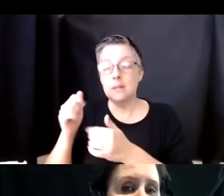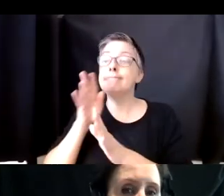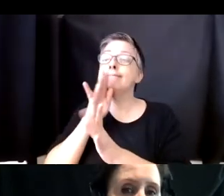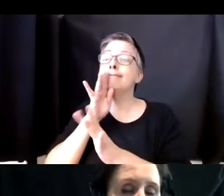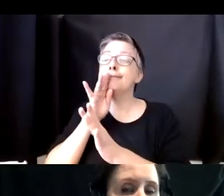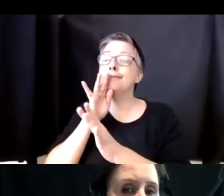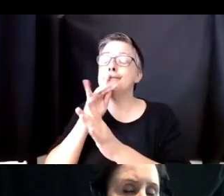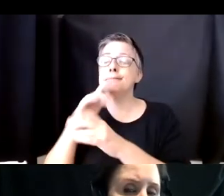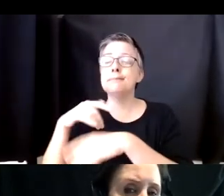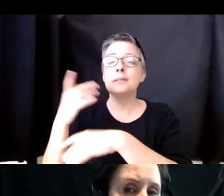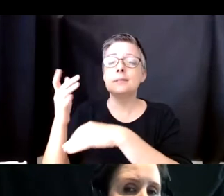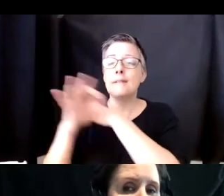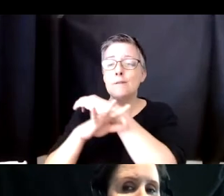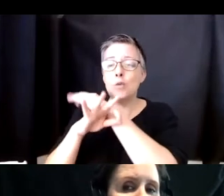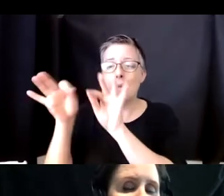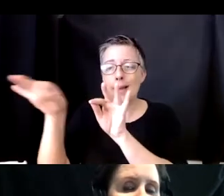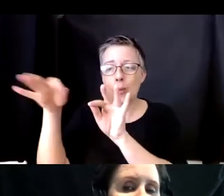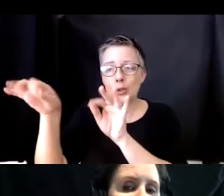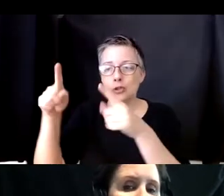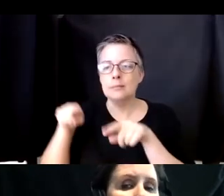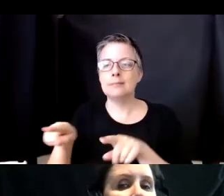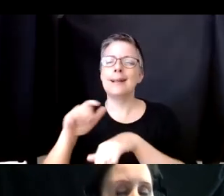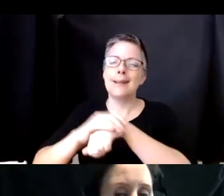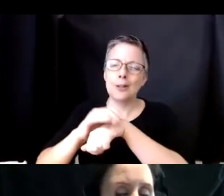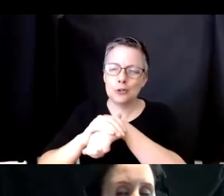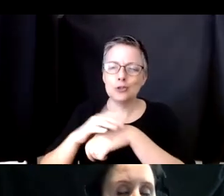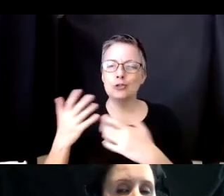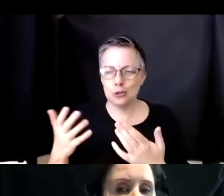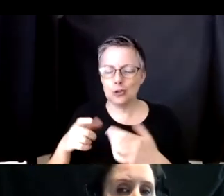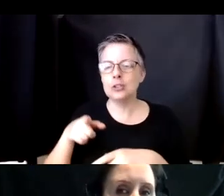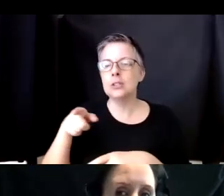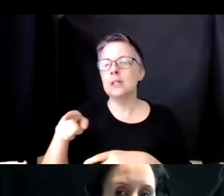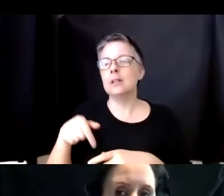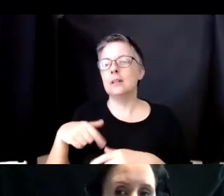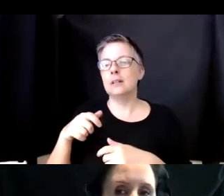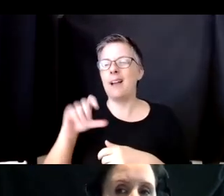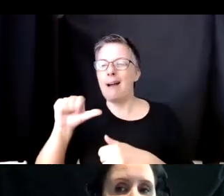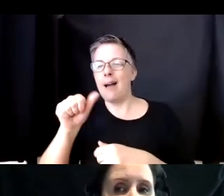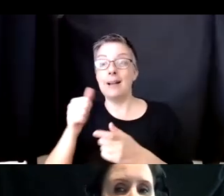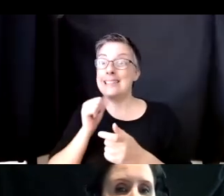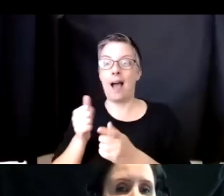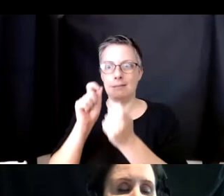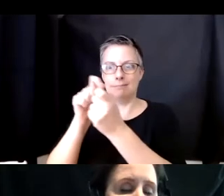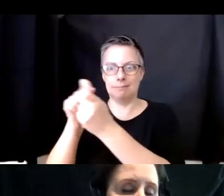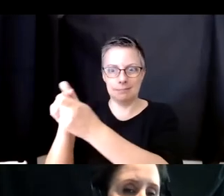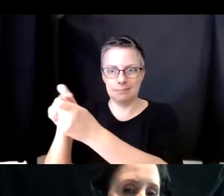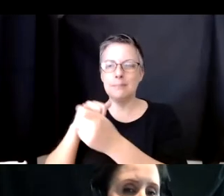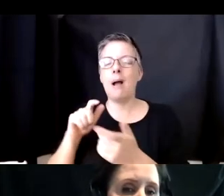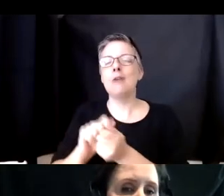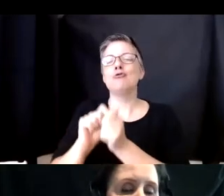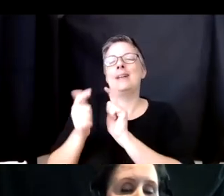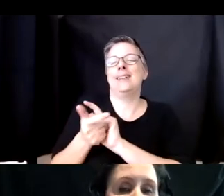not words of the language spoken, but an alternate translation into words of what was